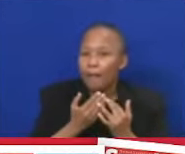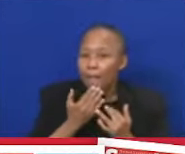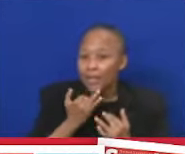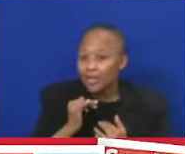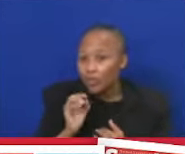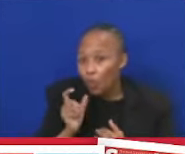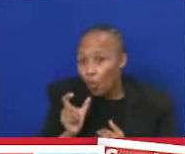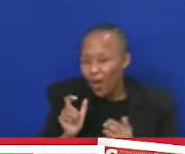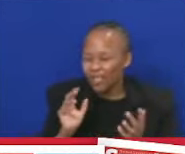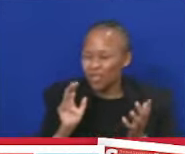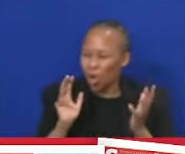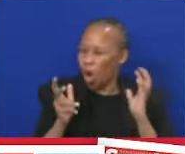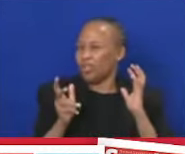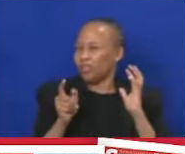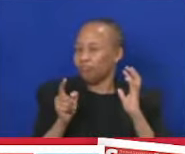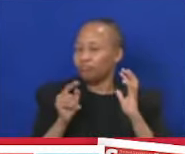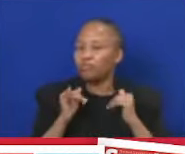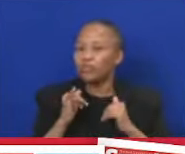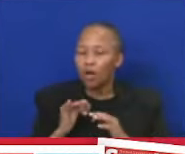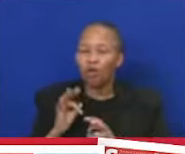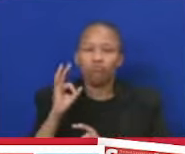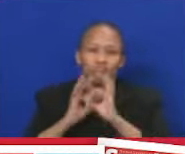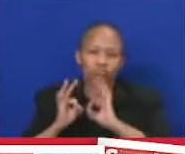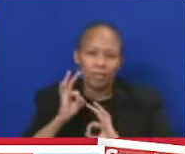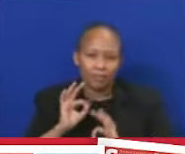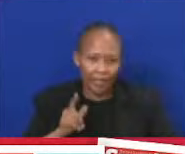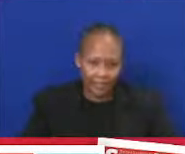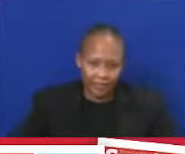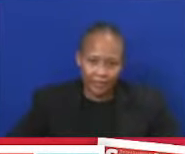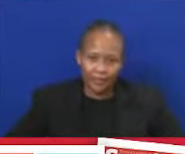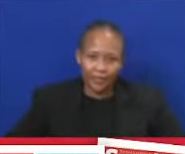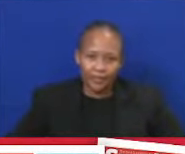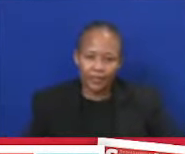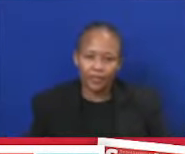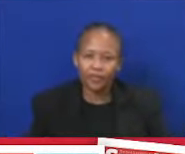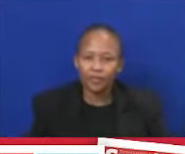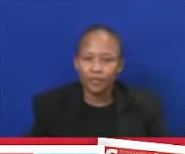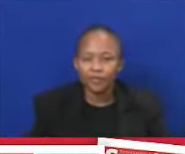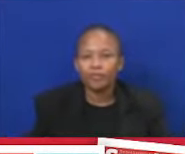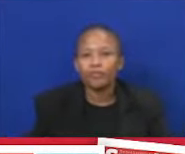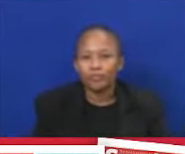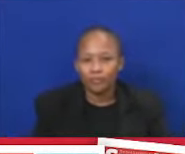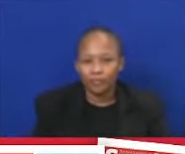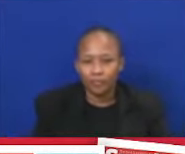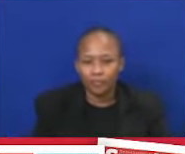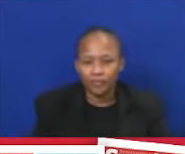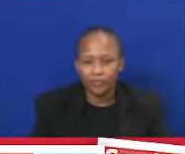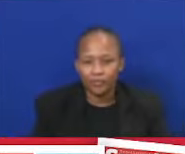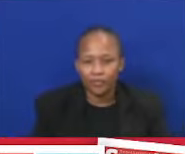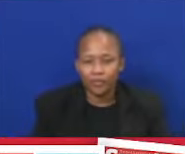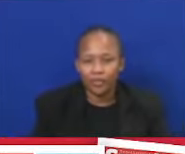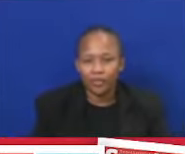Thank you, Commissioners. I also can tell that when I say the house of